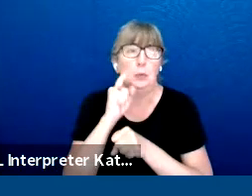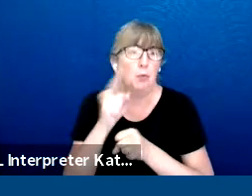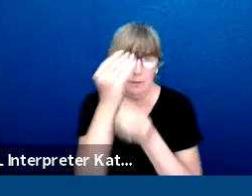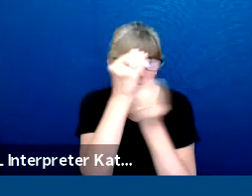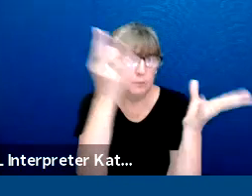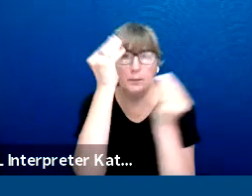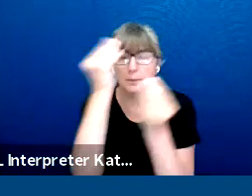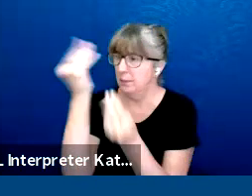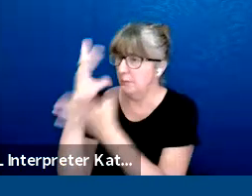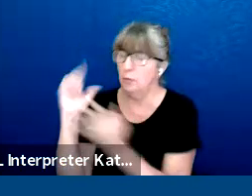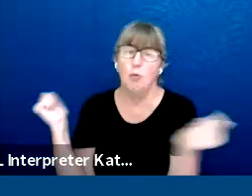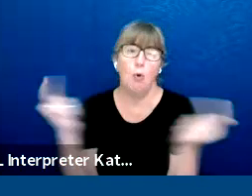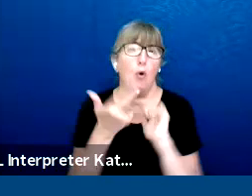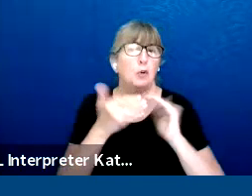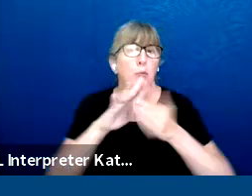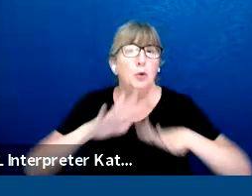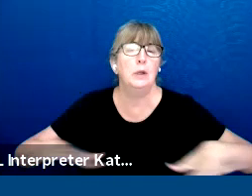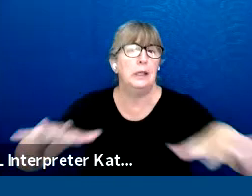communities through